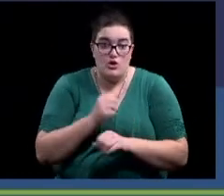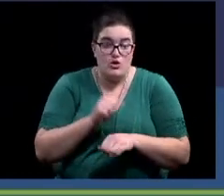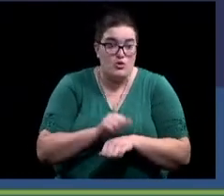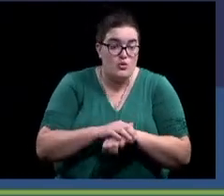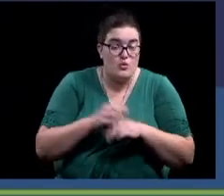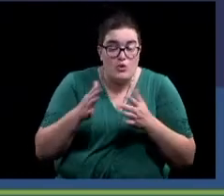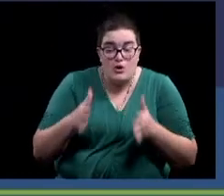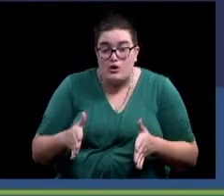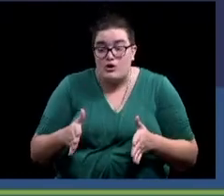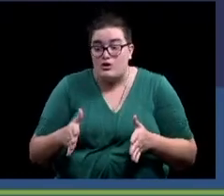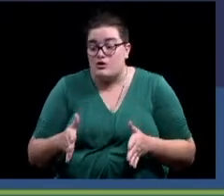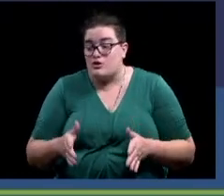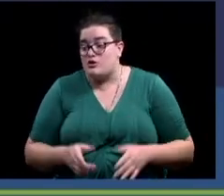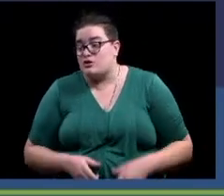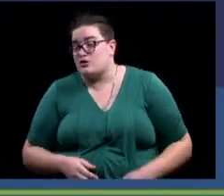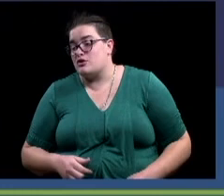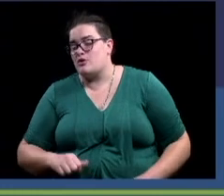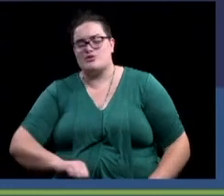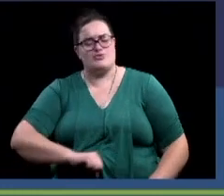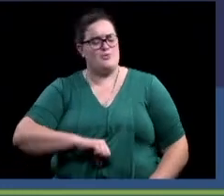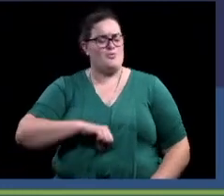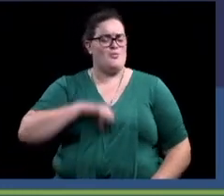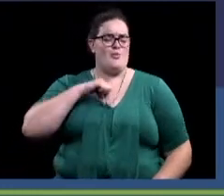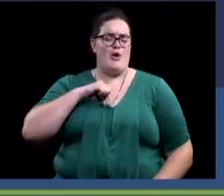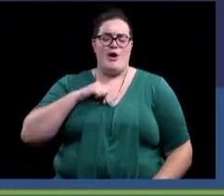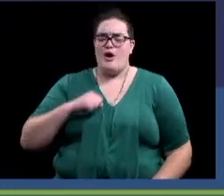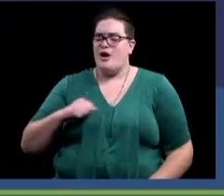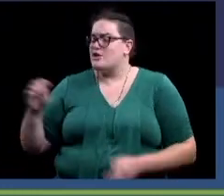diversity that came along with this class, from not only